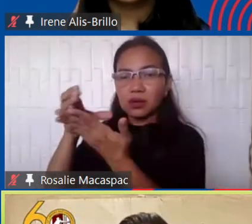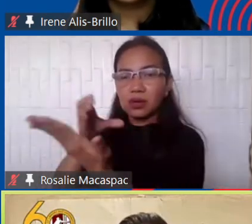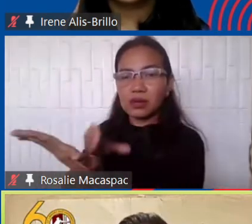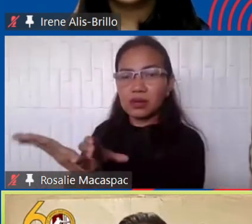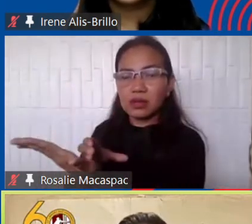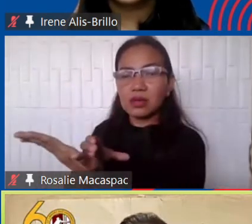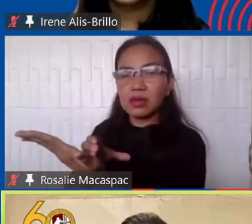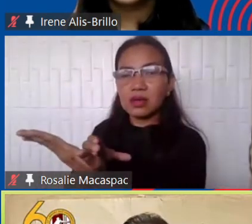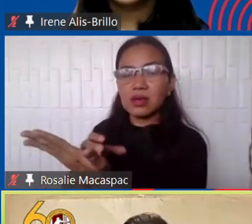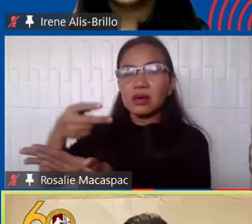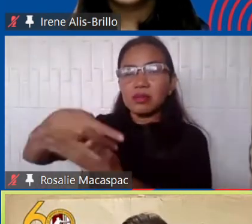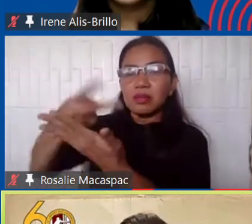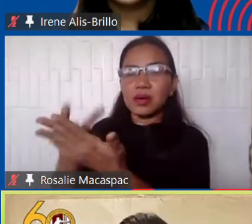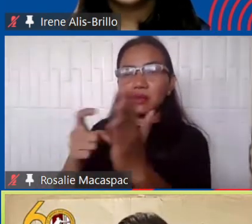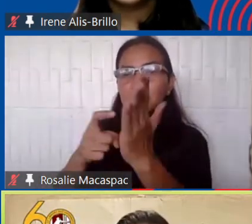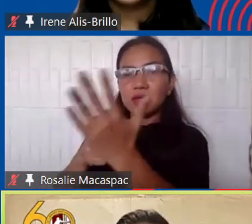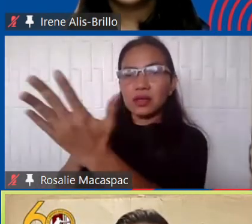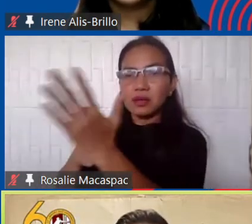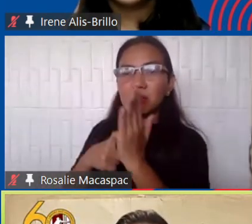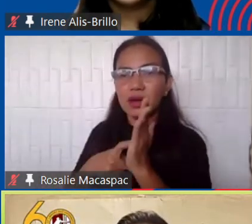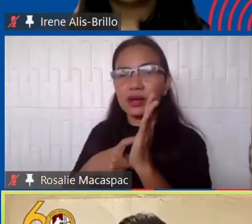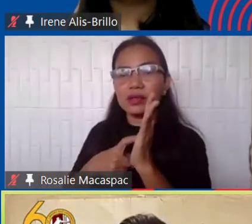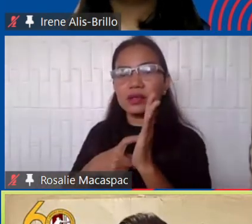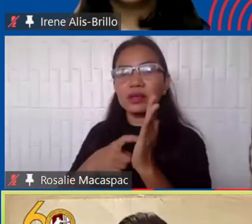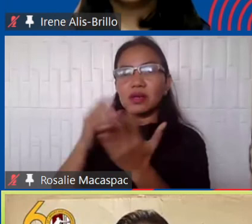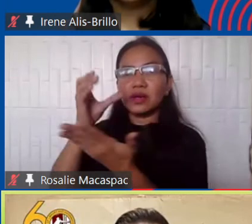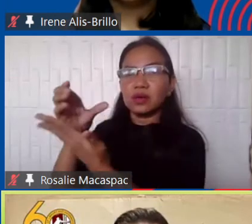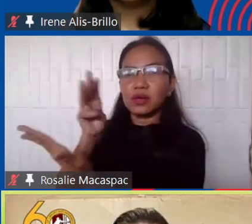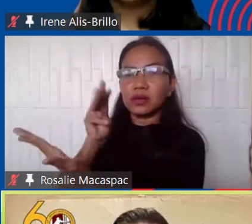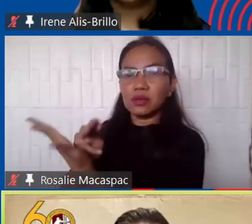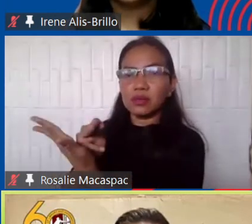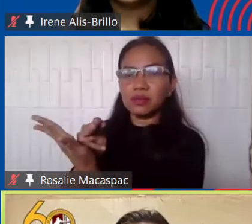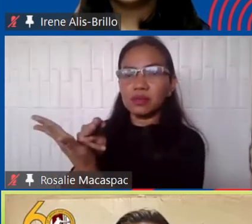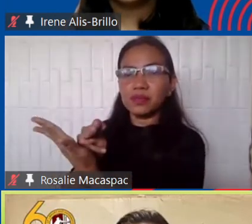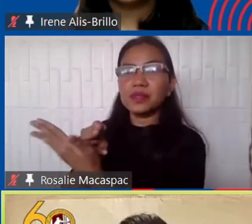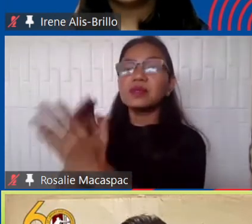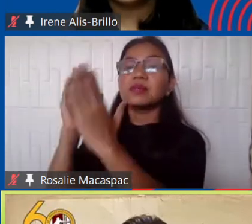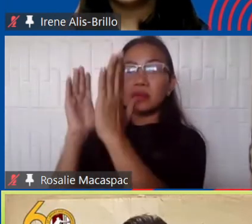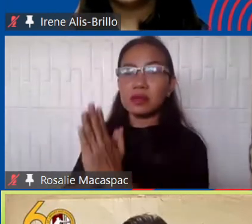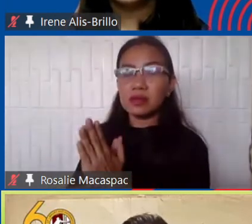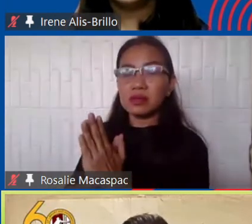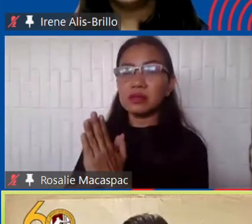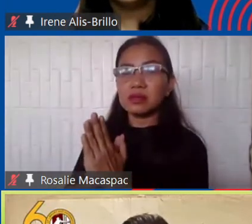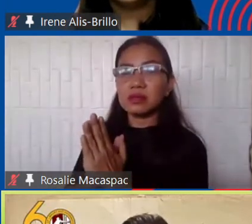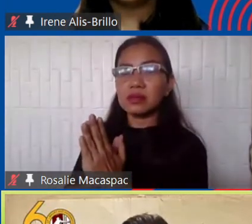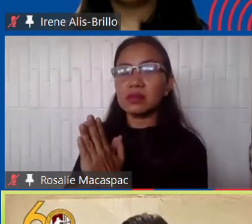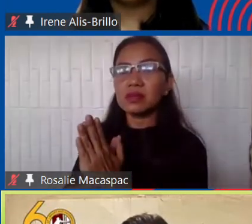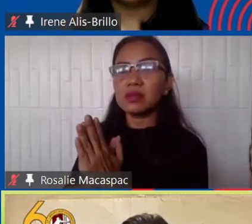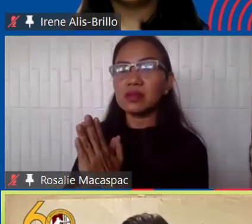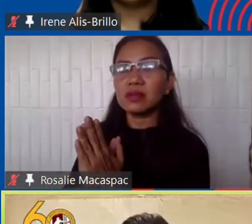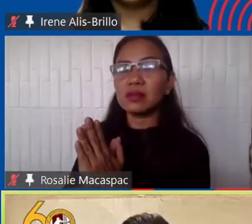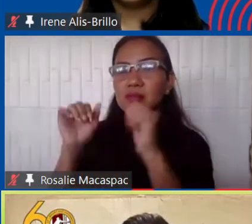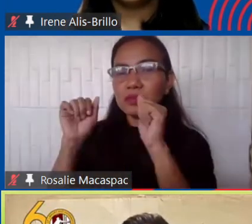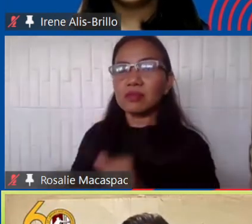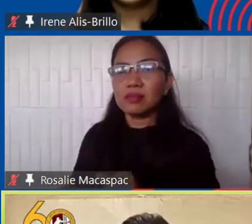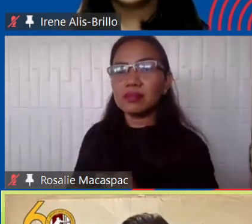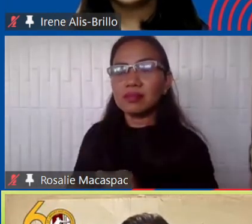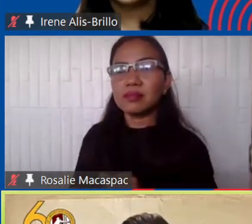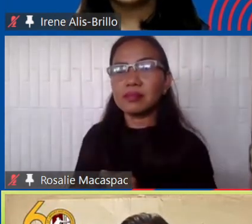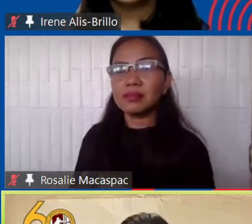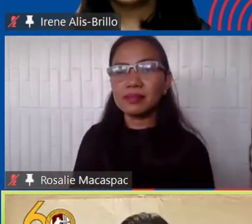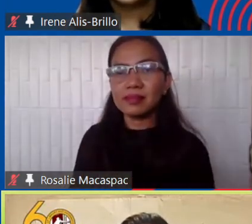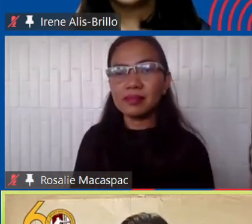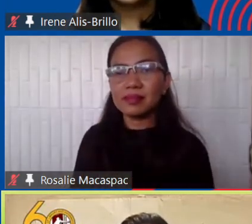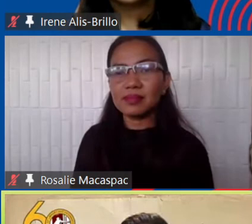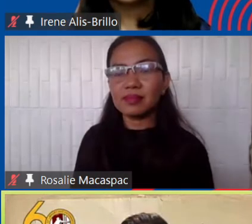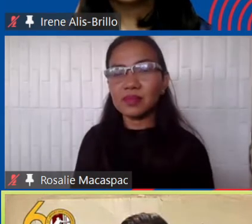part of the required curriculum. But if you're going to ask me, we can actually